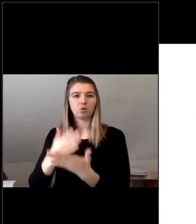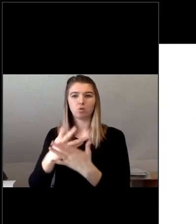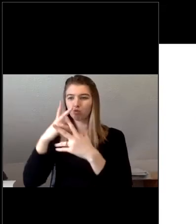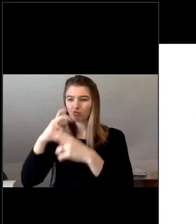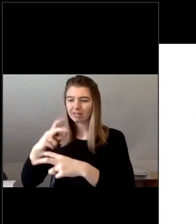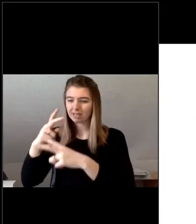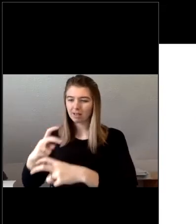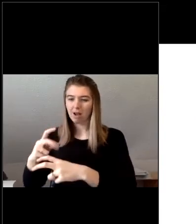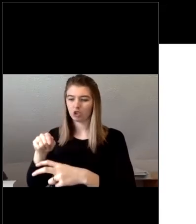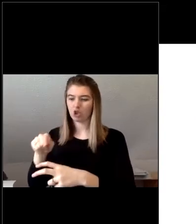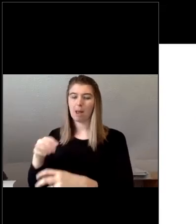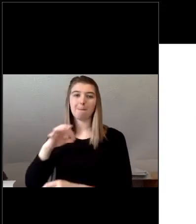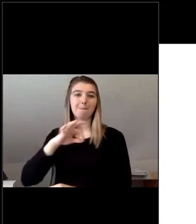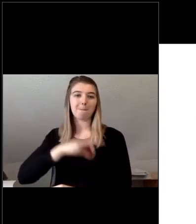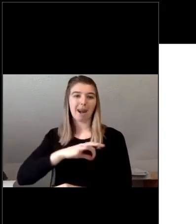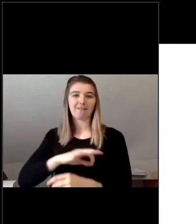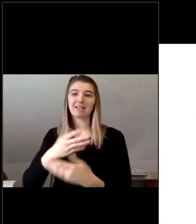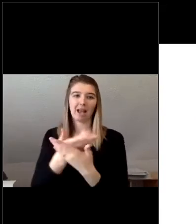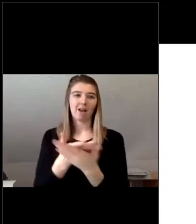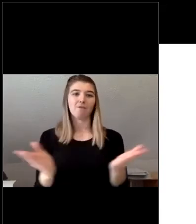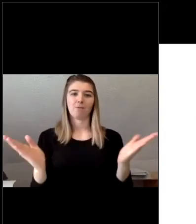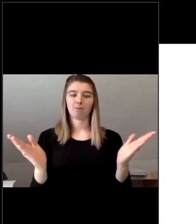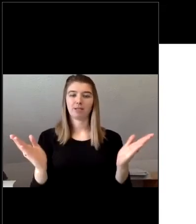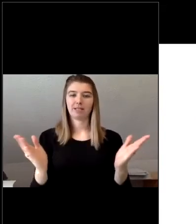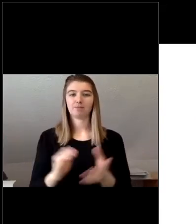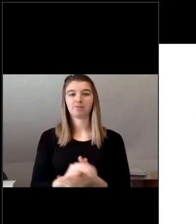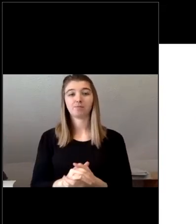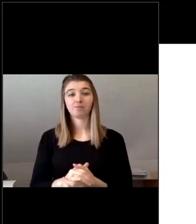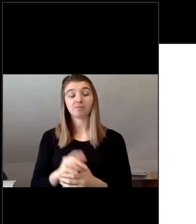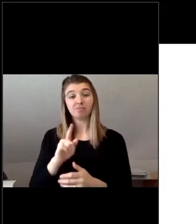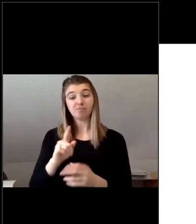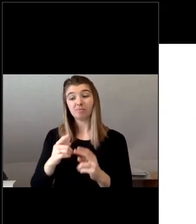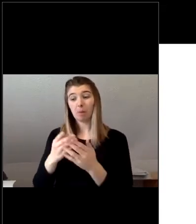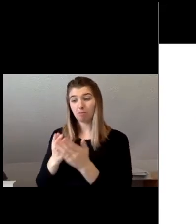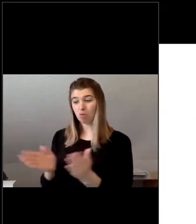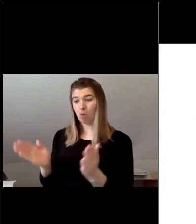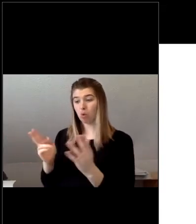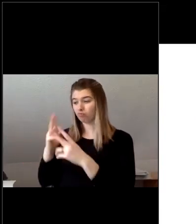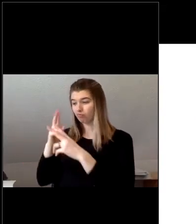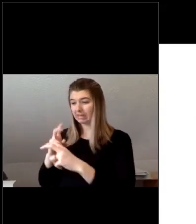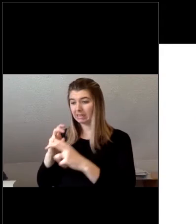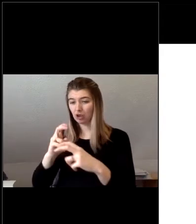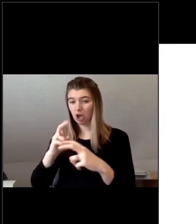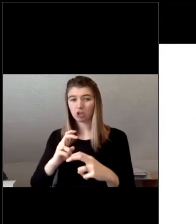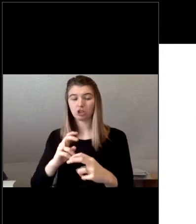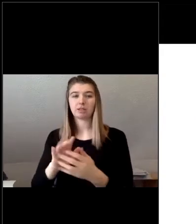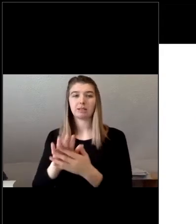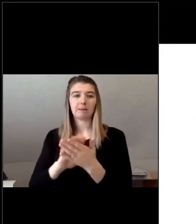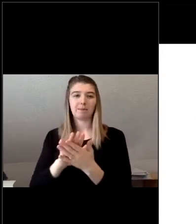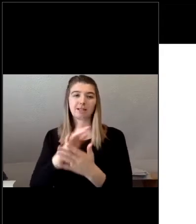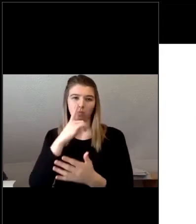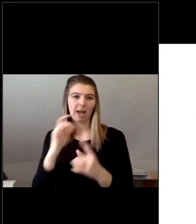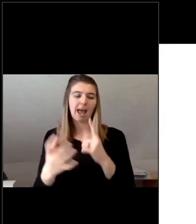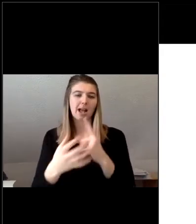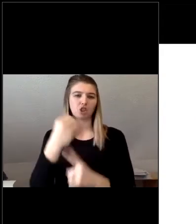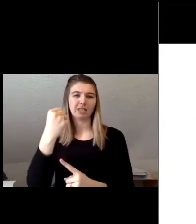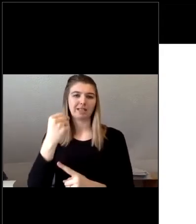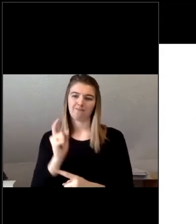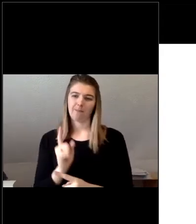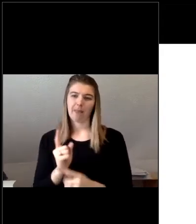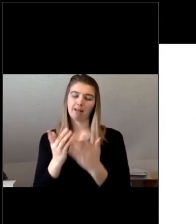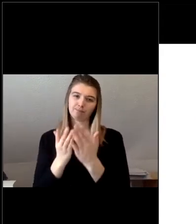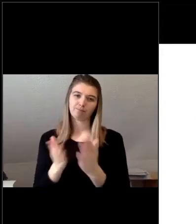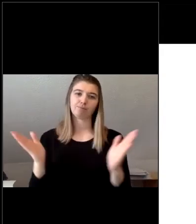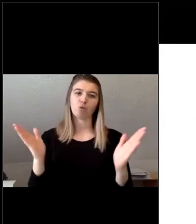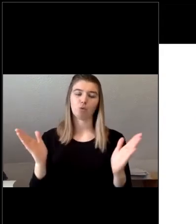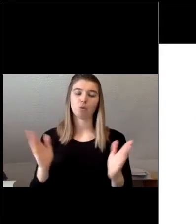that with the broadest participation, we have a better chance of doing this and achieving this goal. So through our policies and programs, the goal is